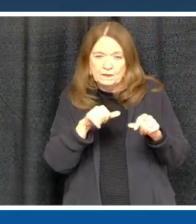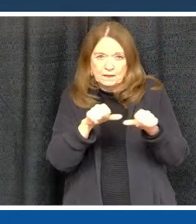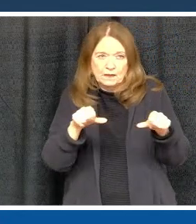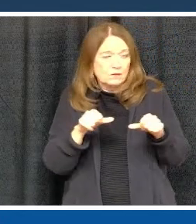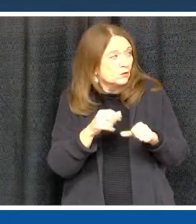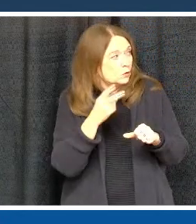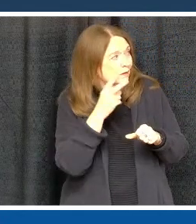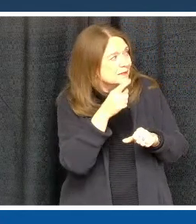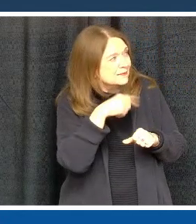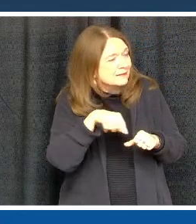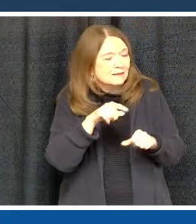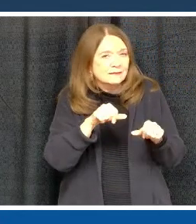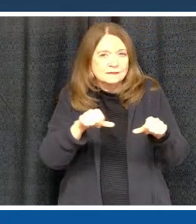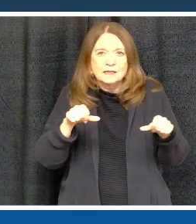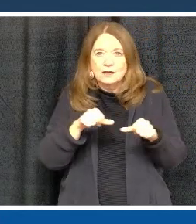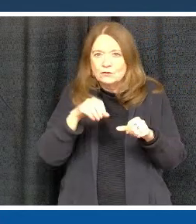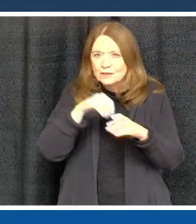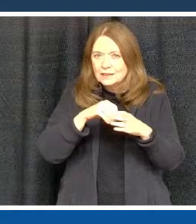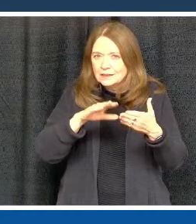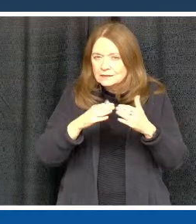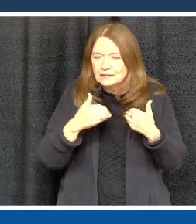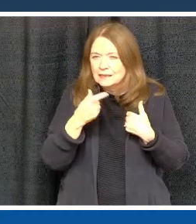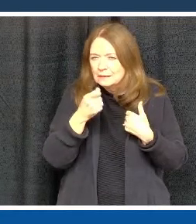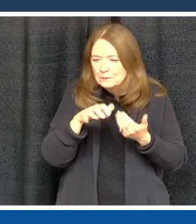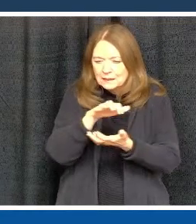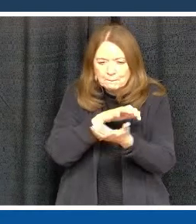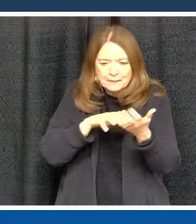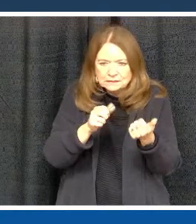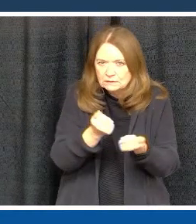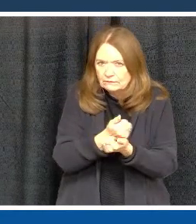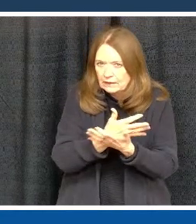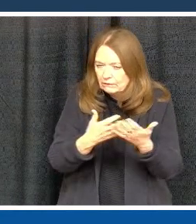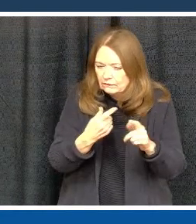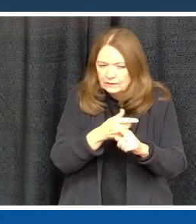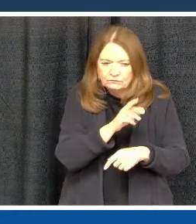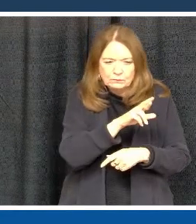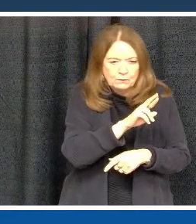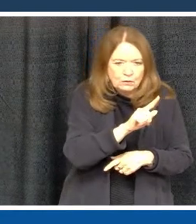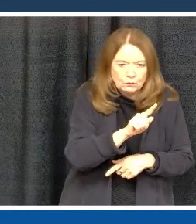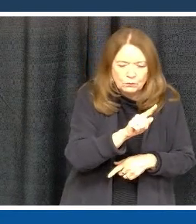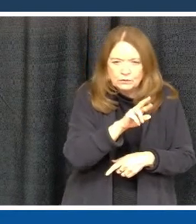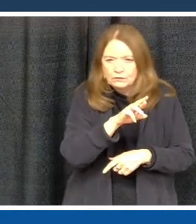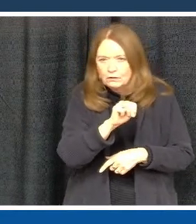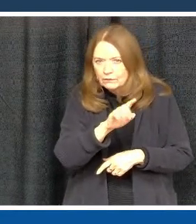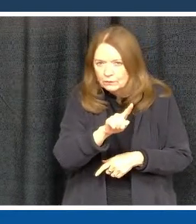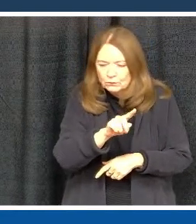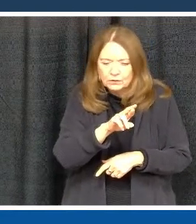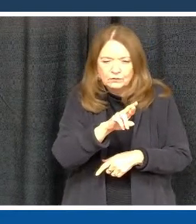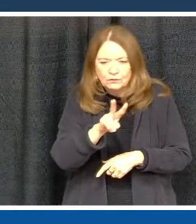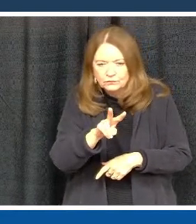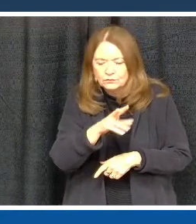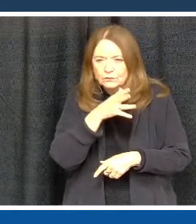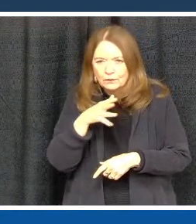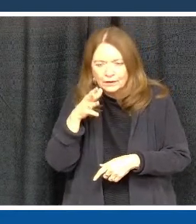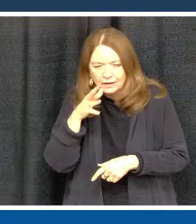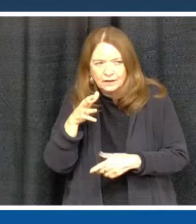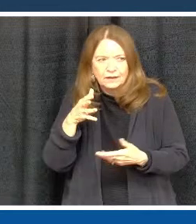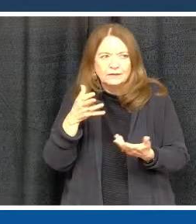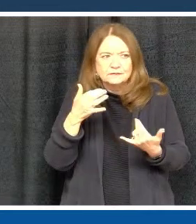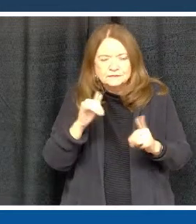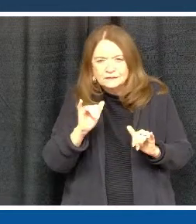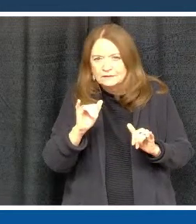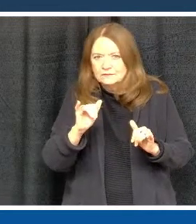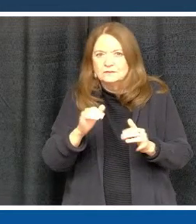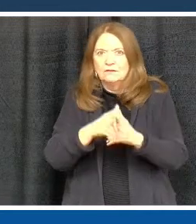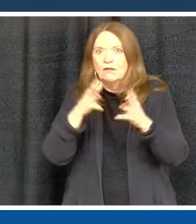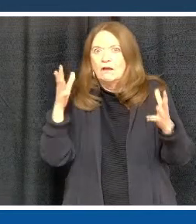see this area of the city has a little bit of mix of everything from R1, RM1, R2, Ag still really dominant out